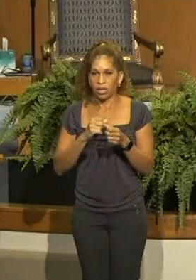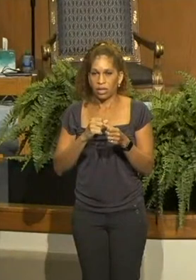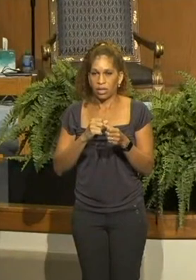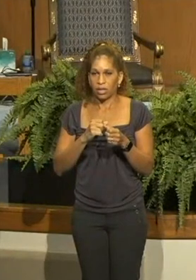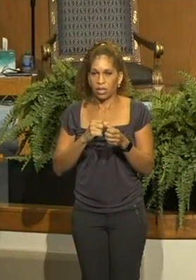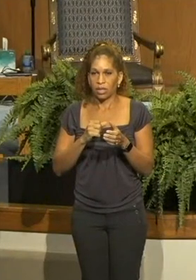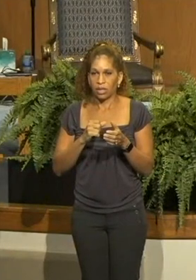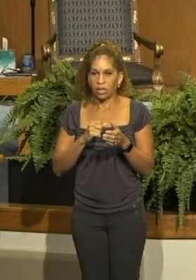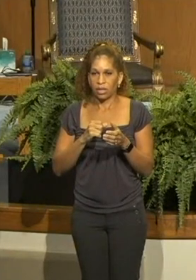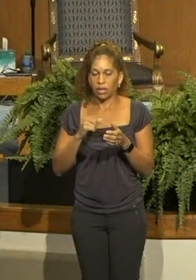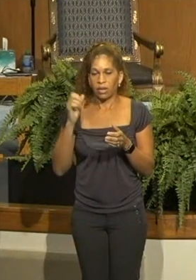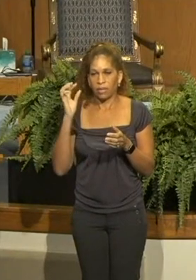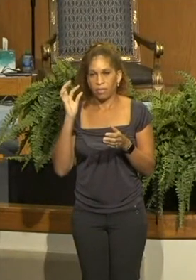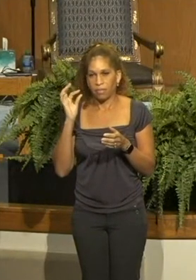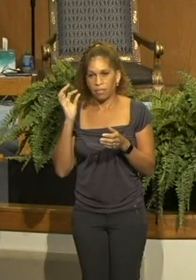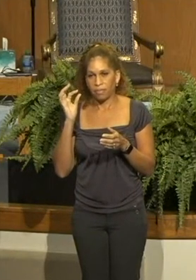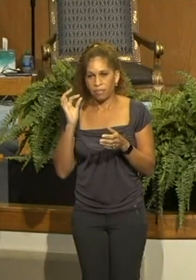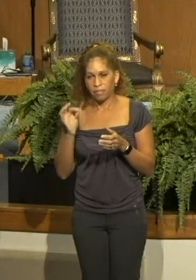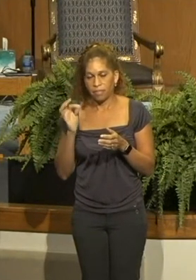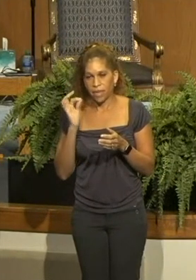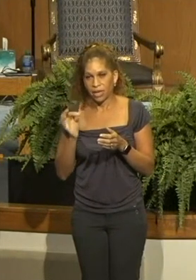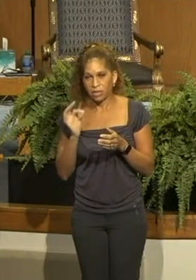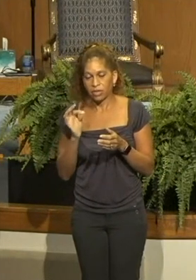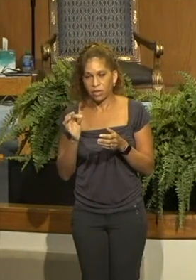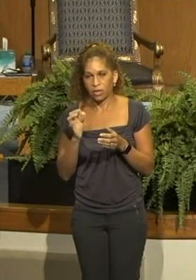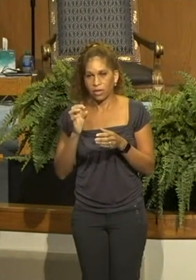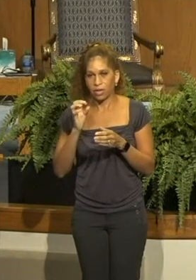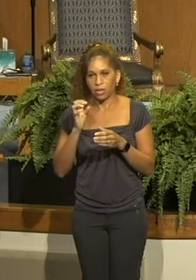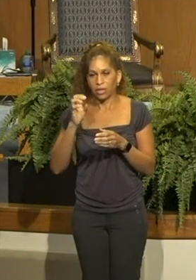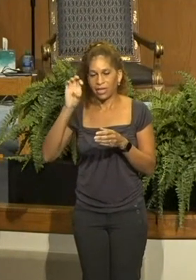lost their beloved pastor of so many decades,